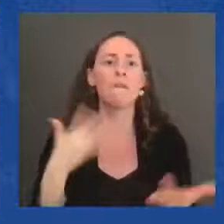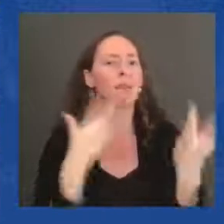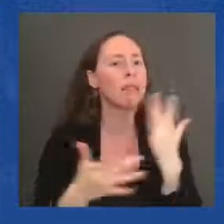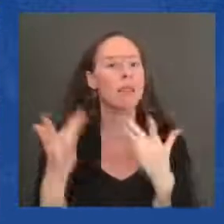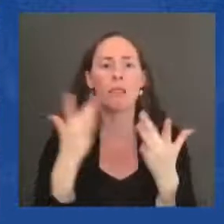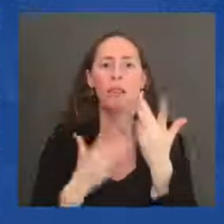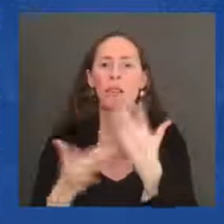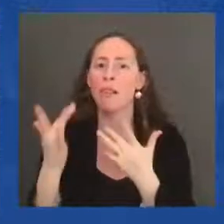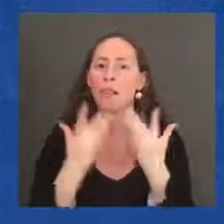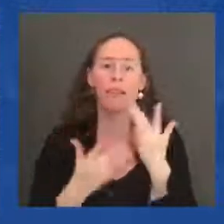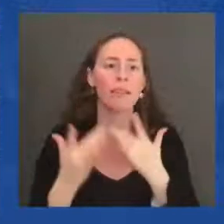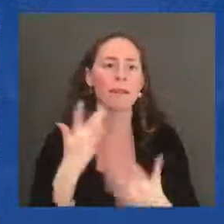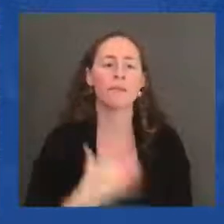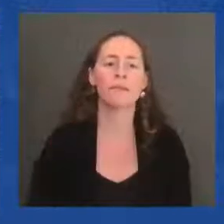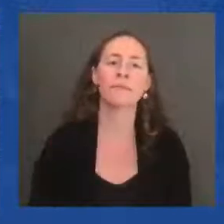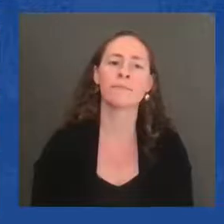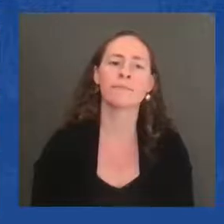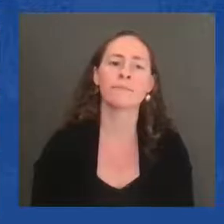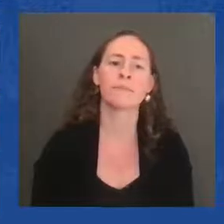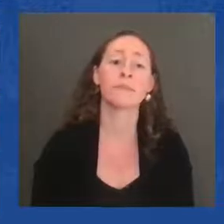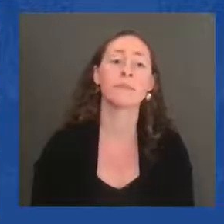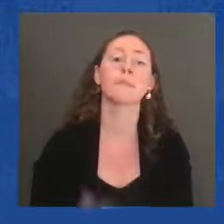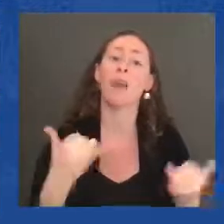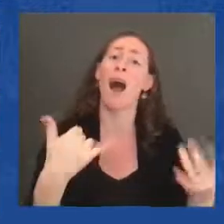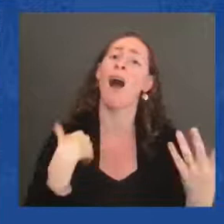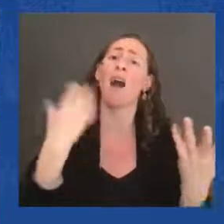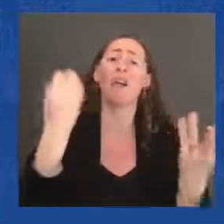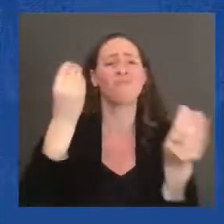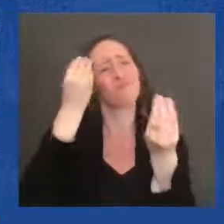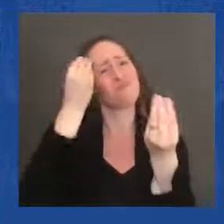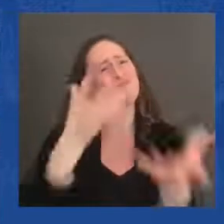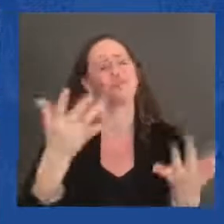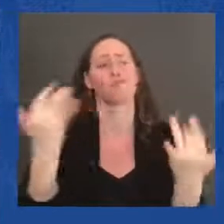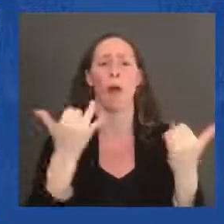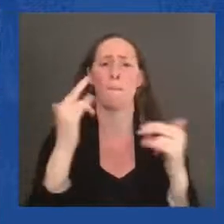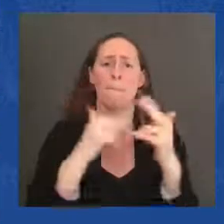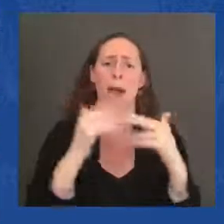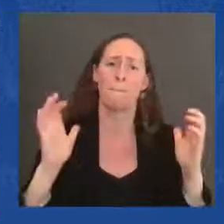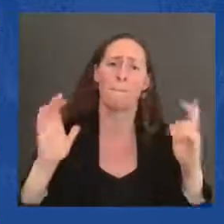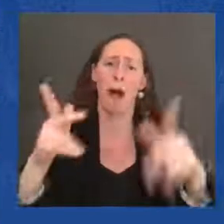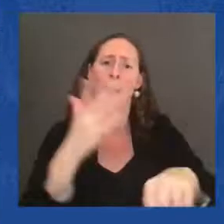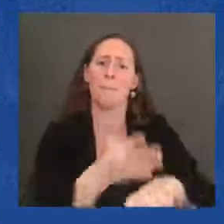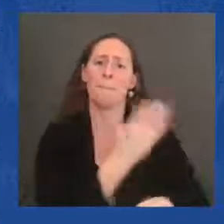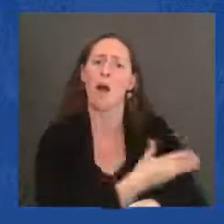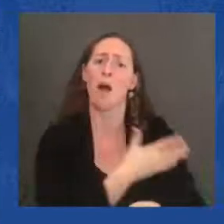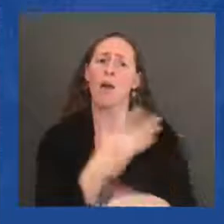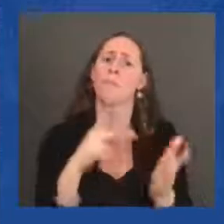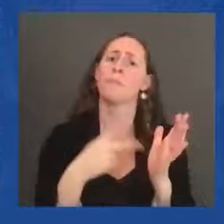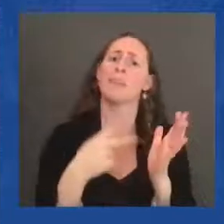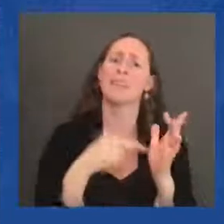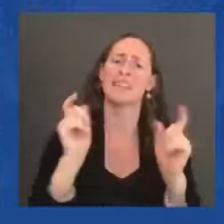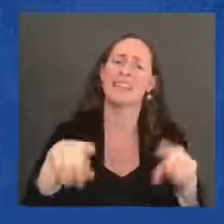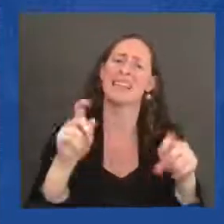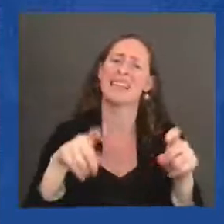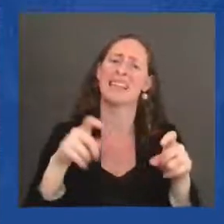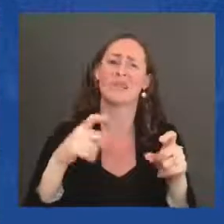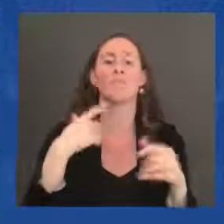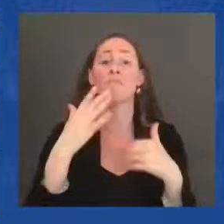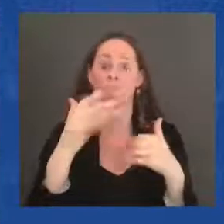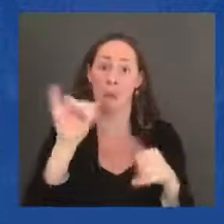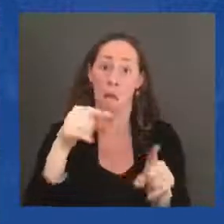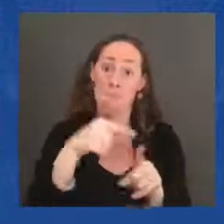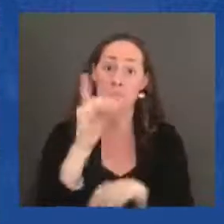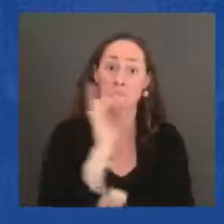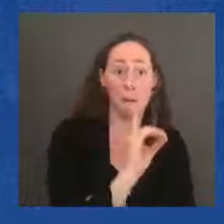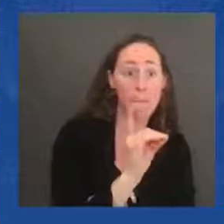better. It's not a Democrat thing. It's not a Republican thing. It's a weather thing. It's a reality.